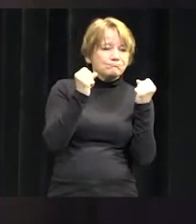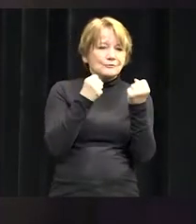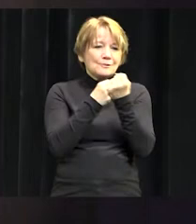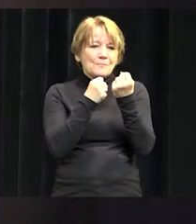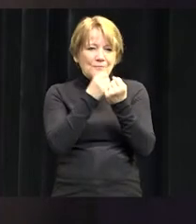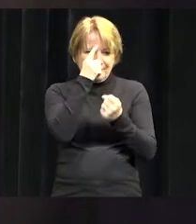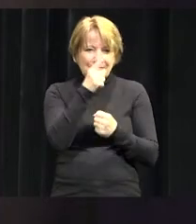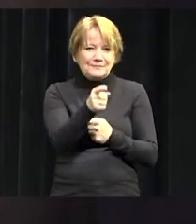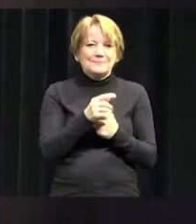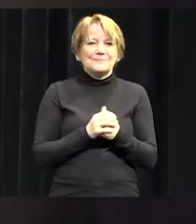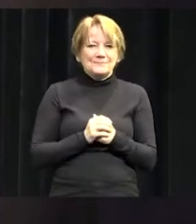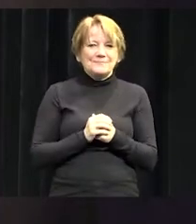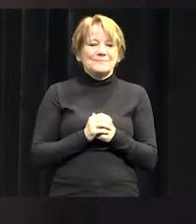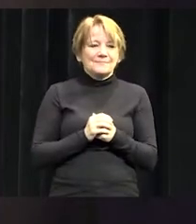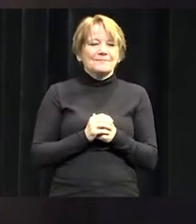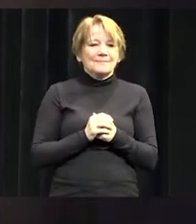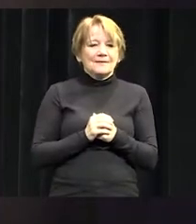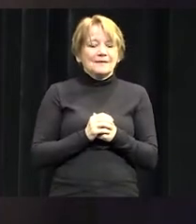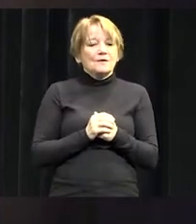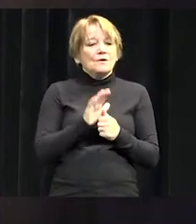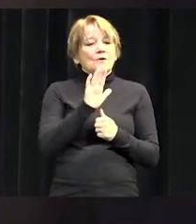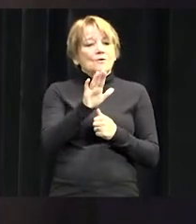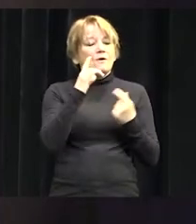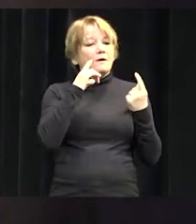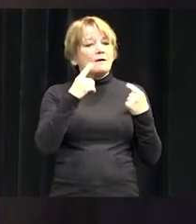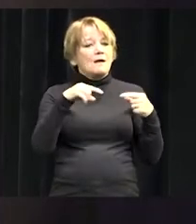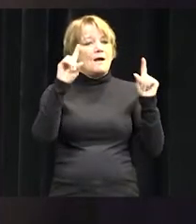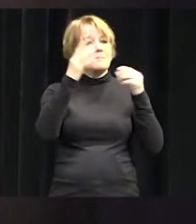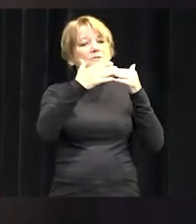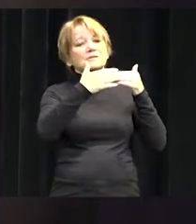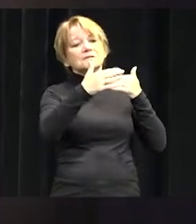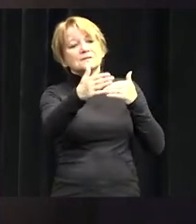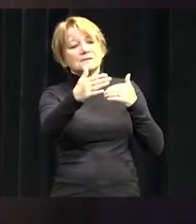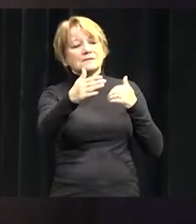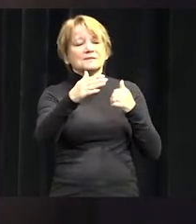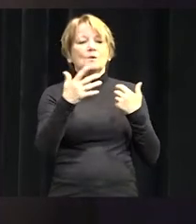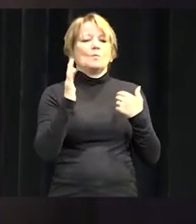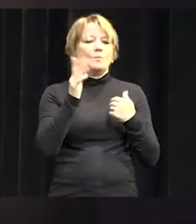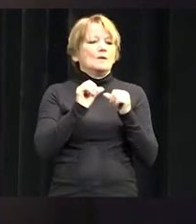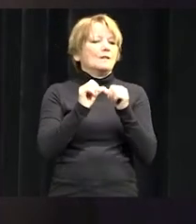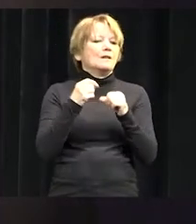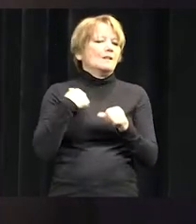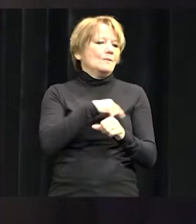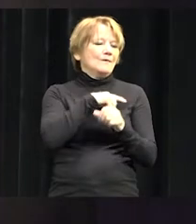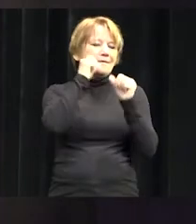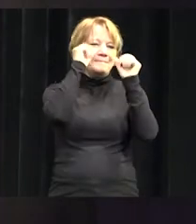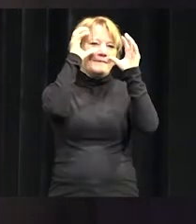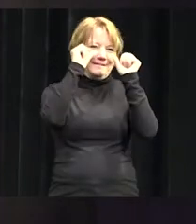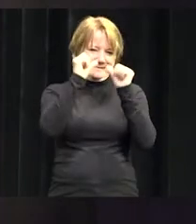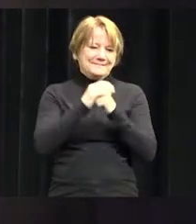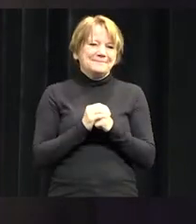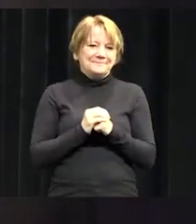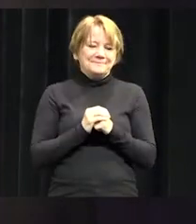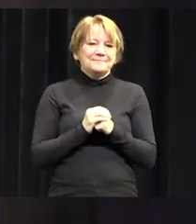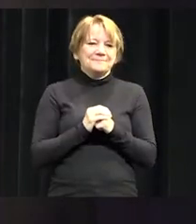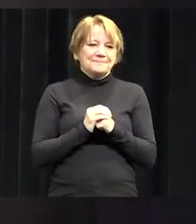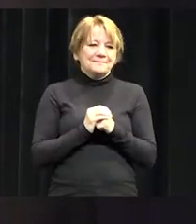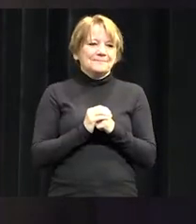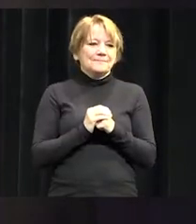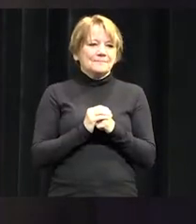in my last lecture to you bristol students i want to give you some reminders that i implement in